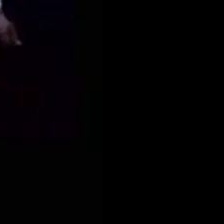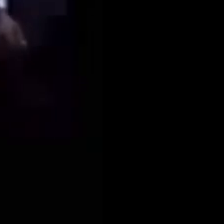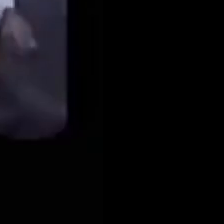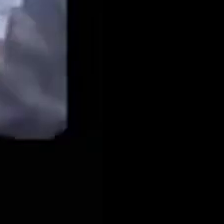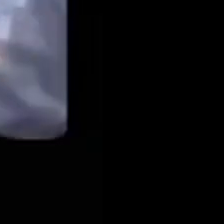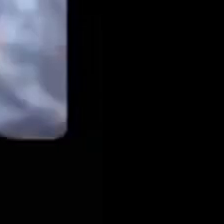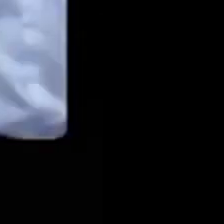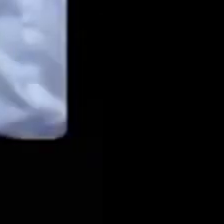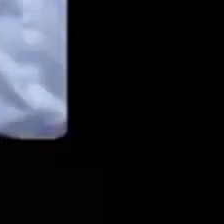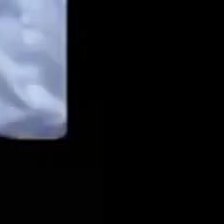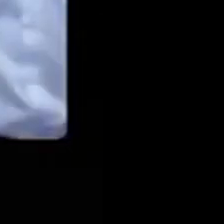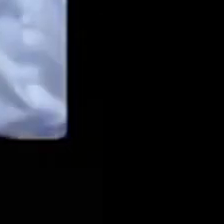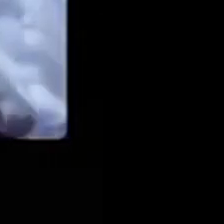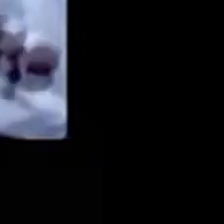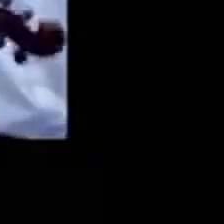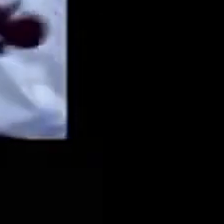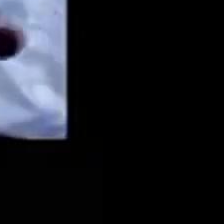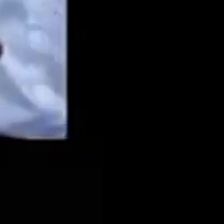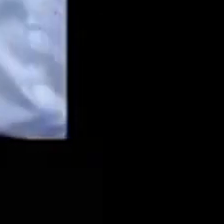his blood, was